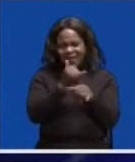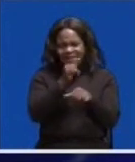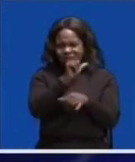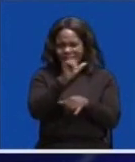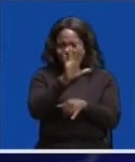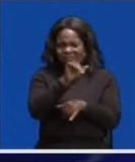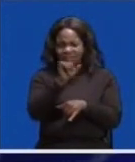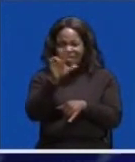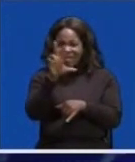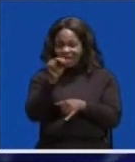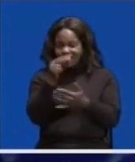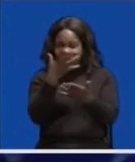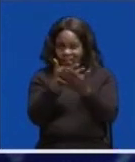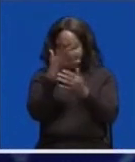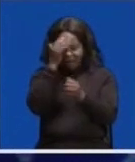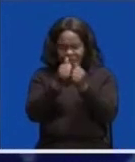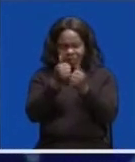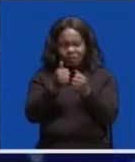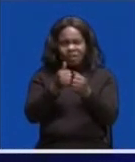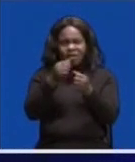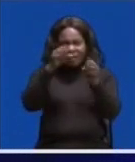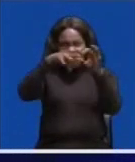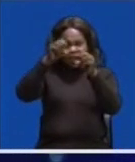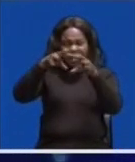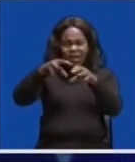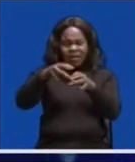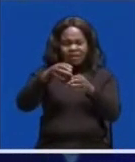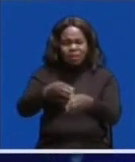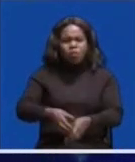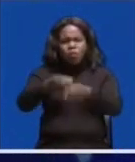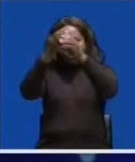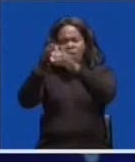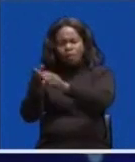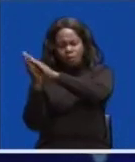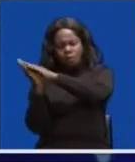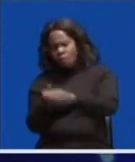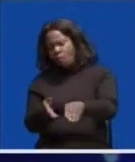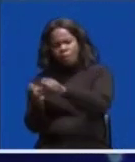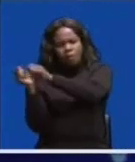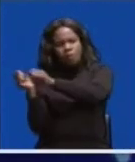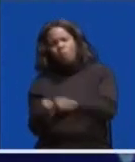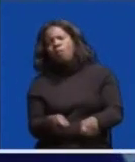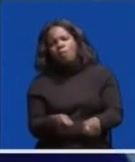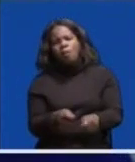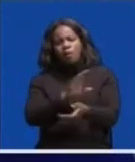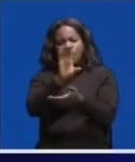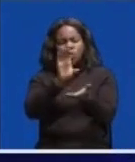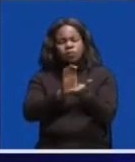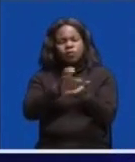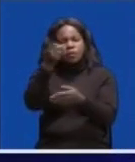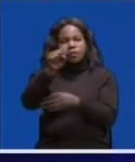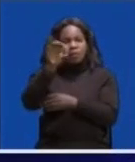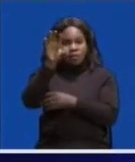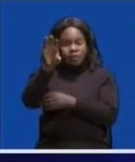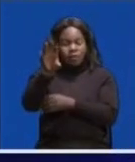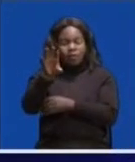and 30 years old was arrested for cutting down an electricity pole line in Choma's Mbabala constituency. Southern Province